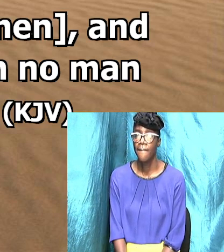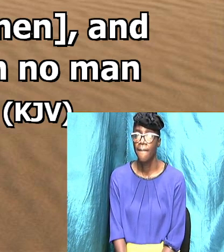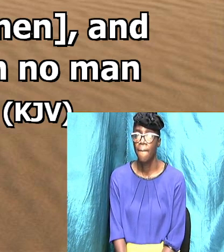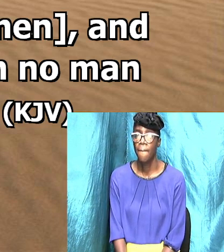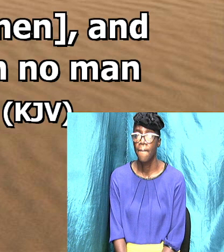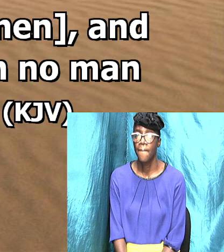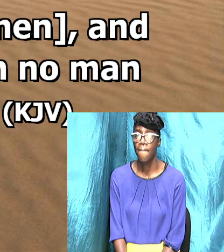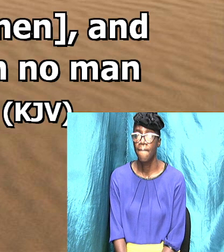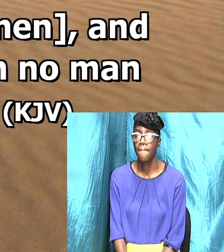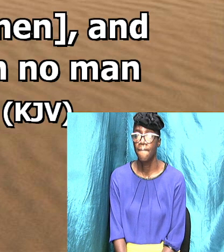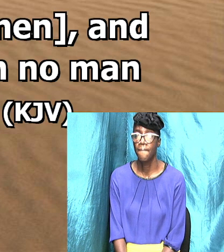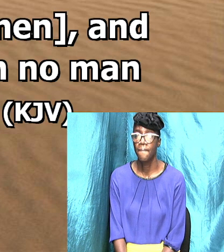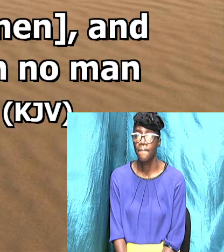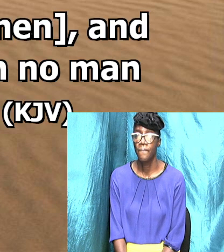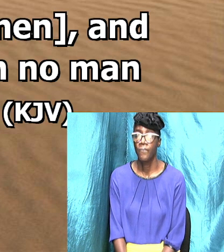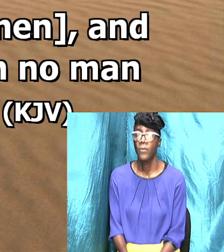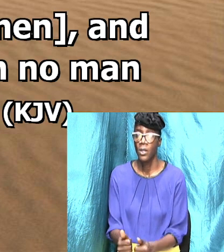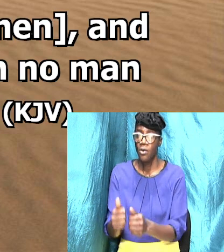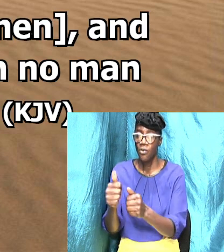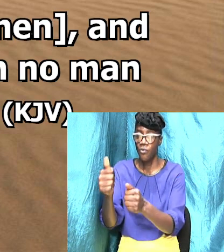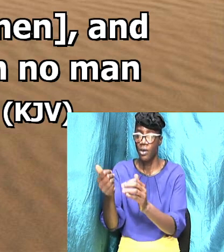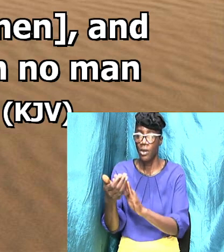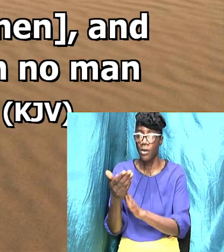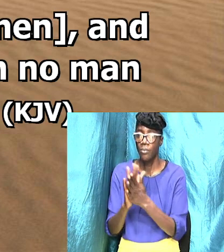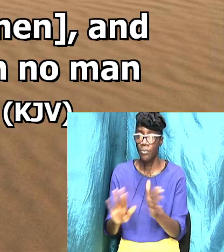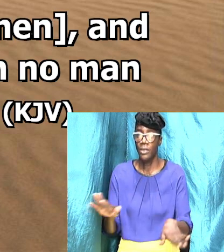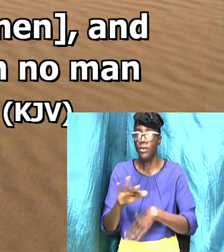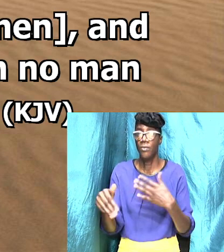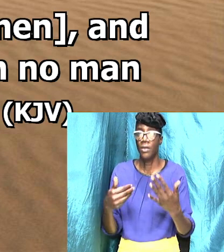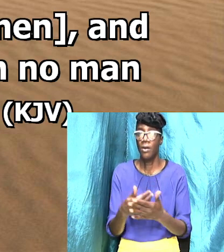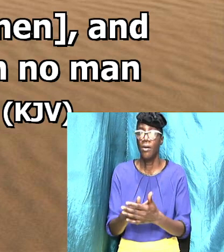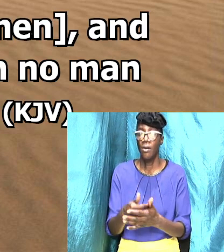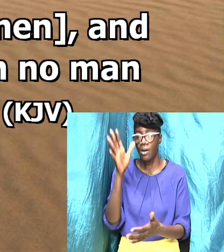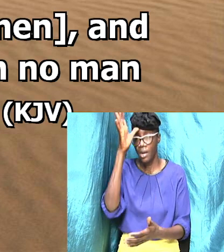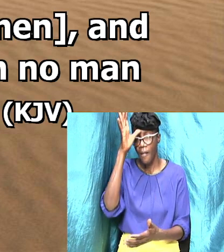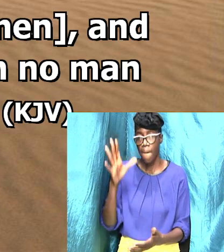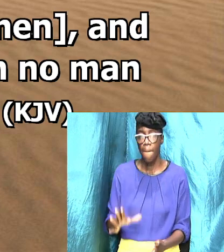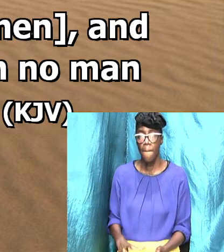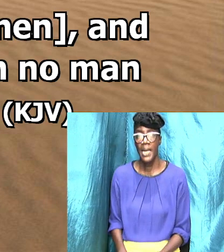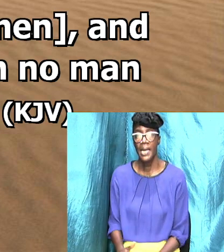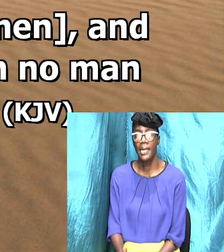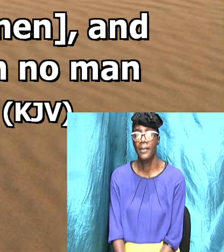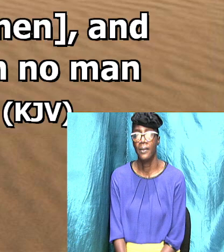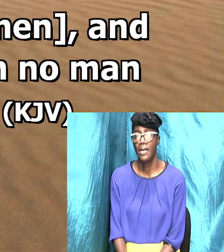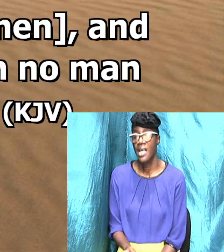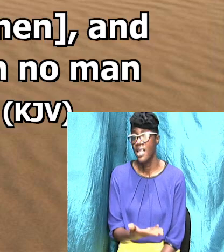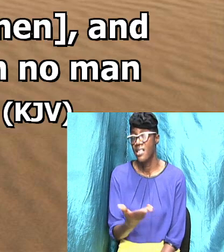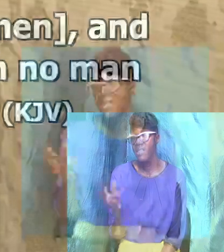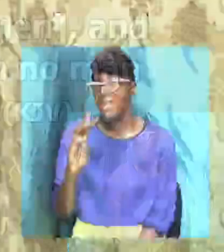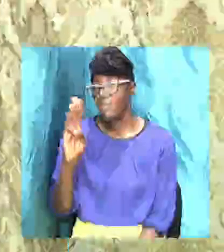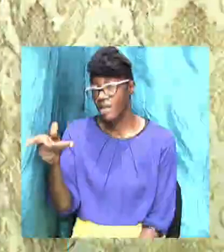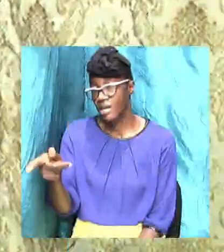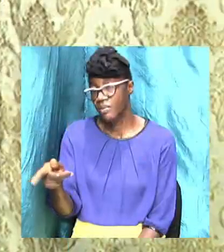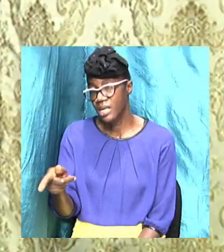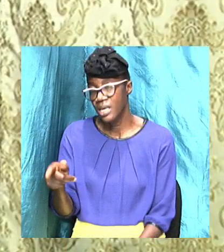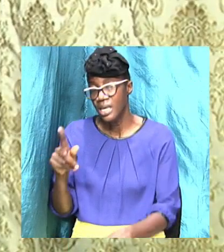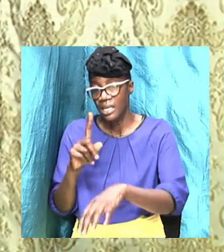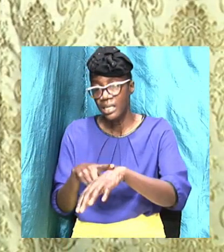Follow peace with all men. there will be time